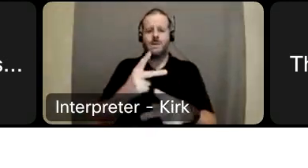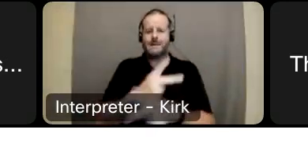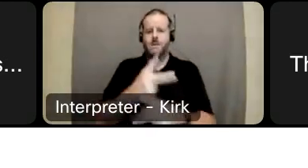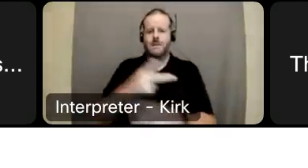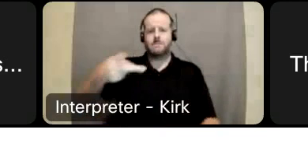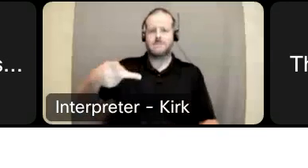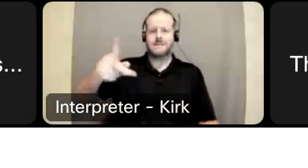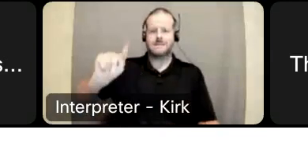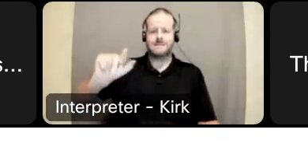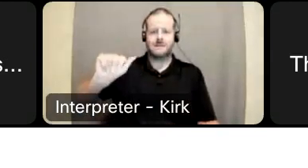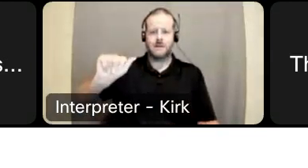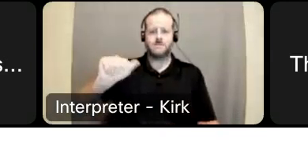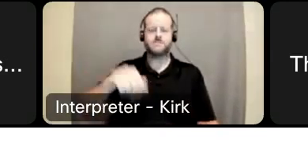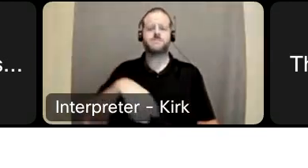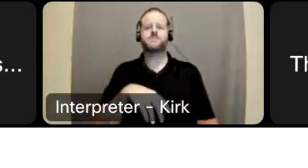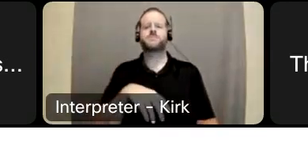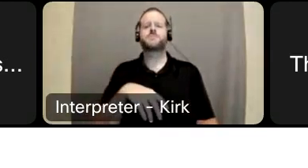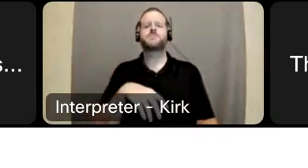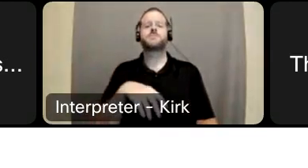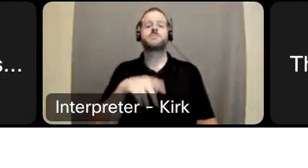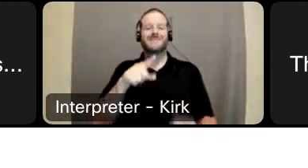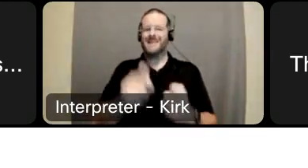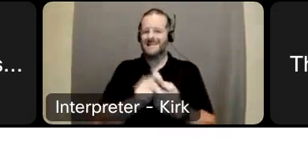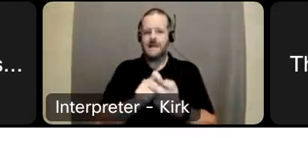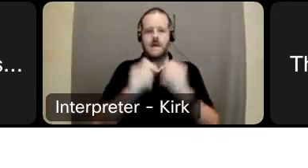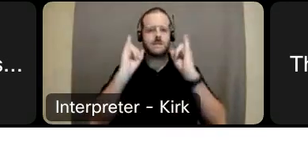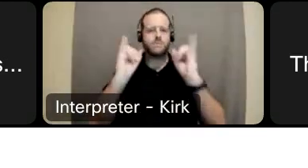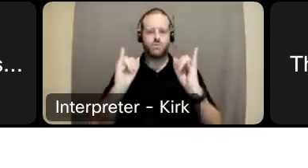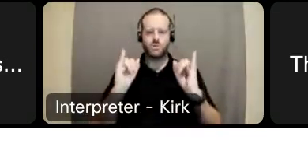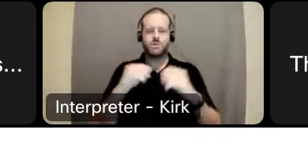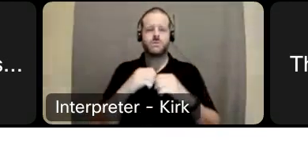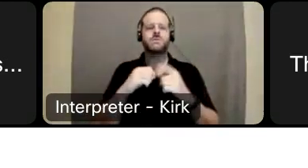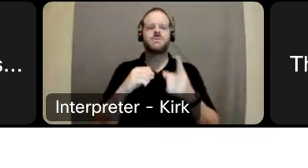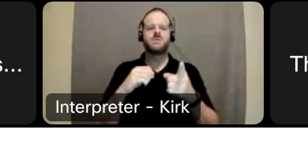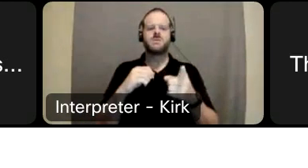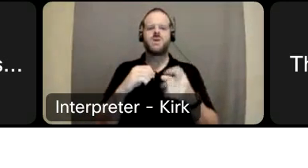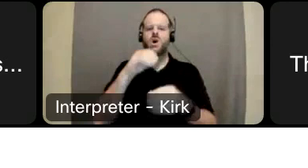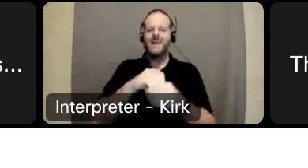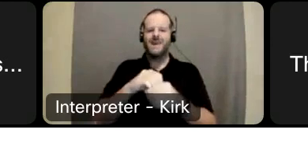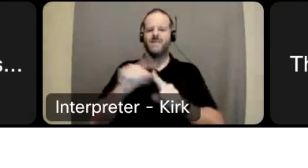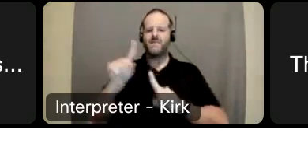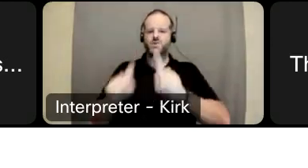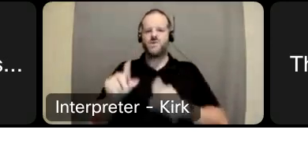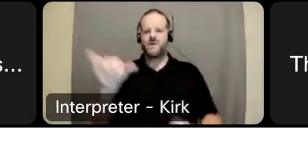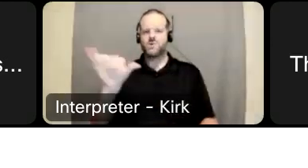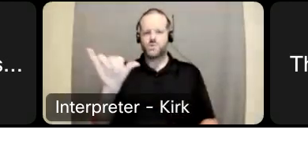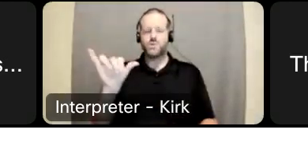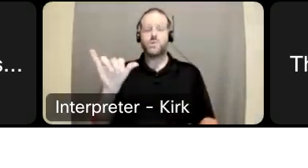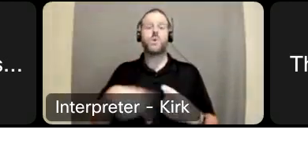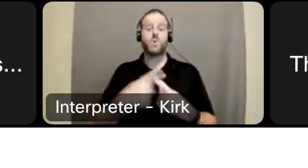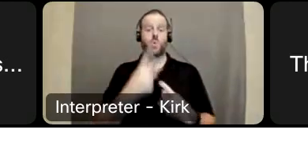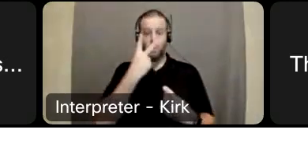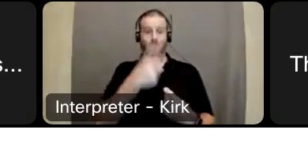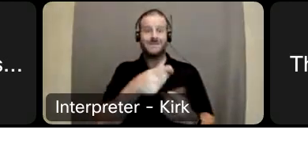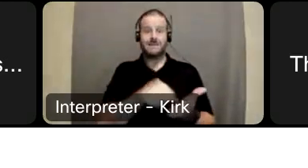averages. These exact instructions are located in the survey as well. So when you get to this page